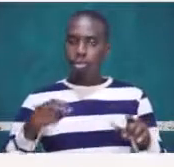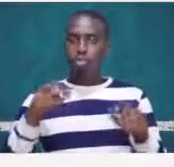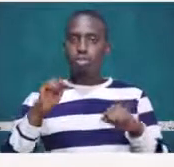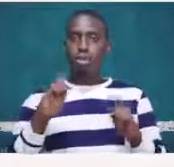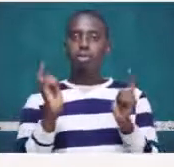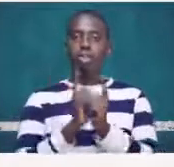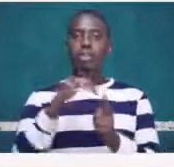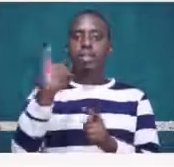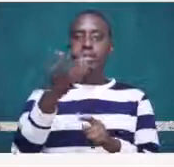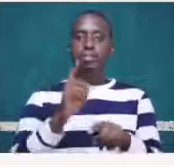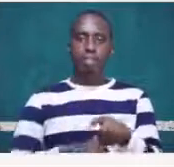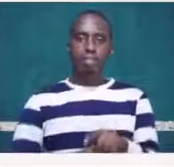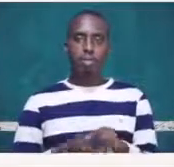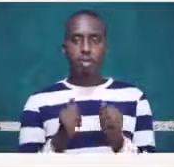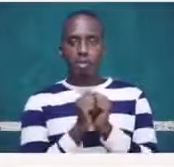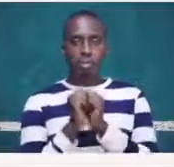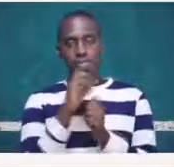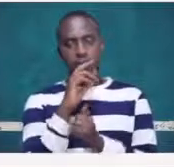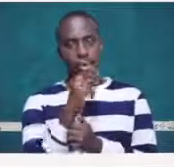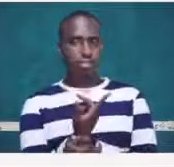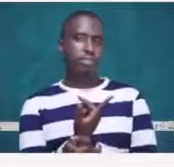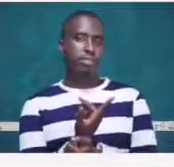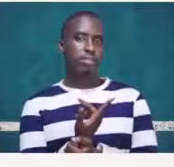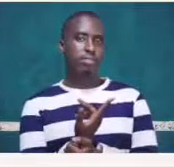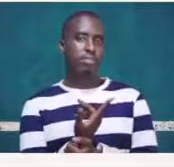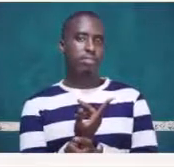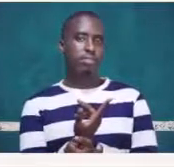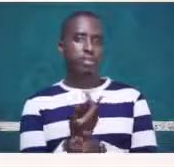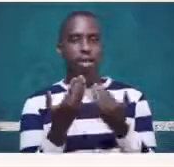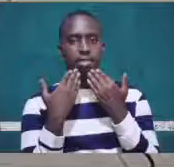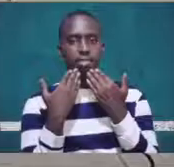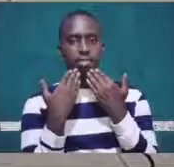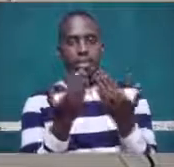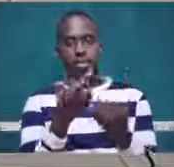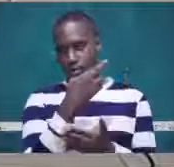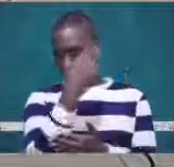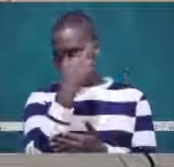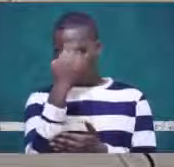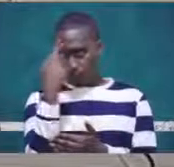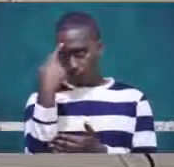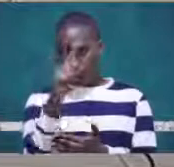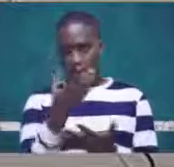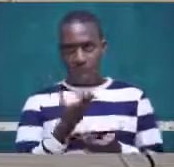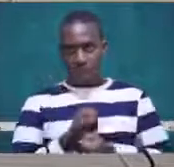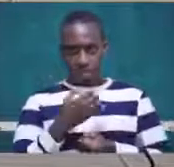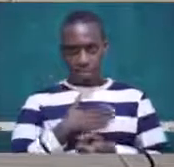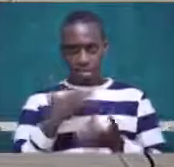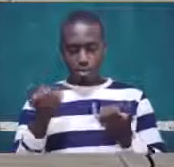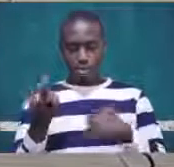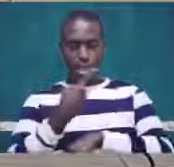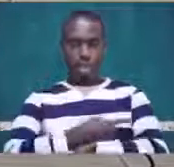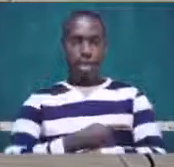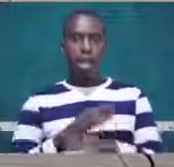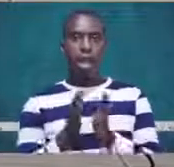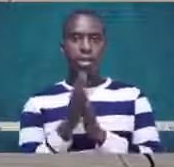next time with answers. Thank you for having me today.